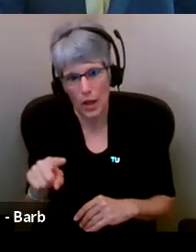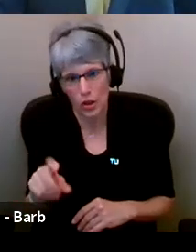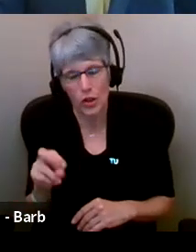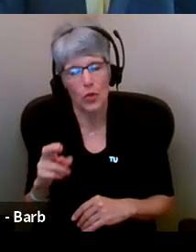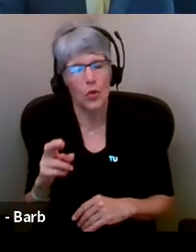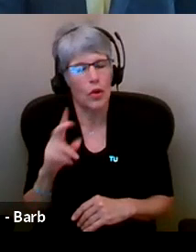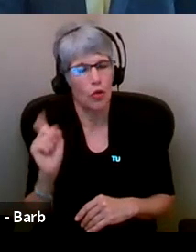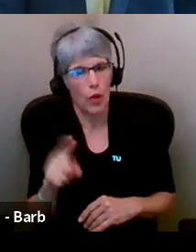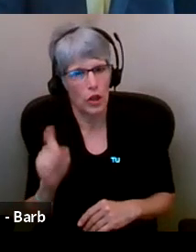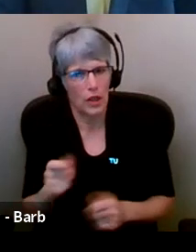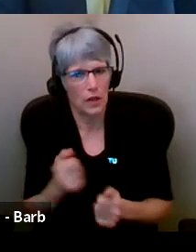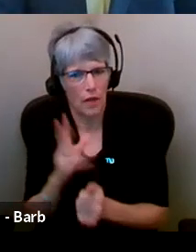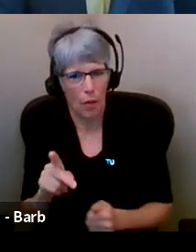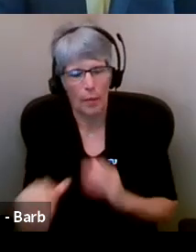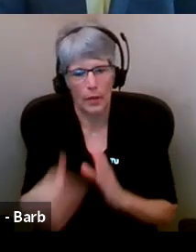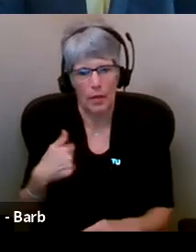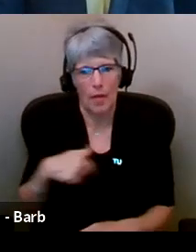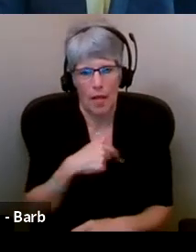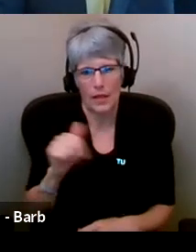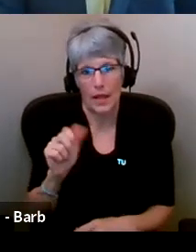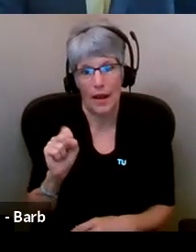follow-up to send us a message at